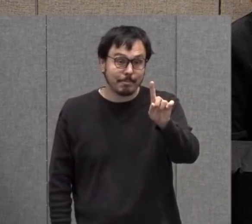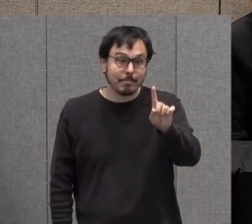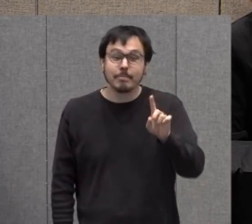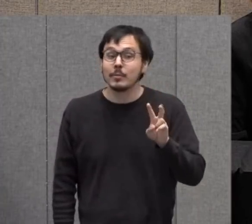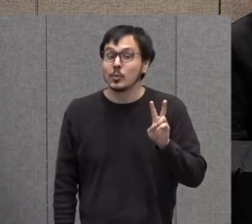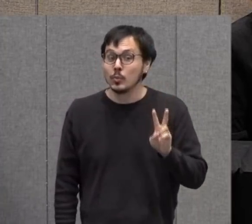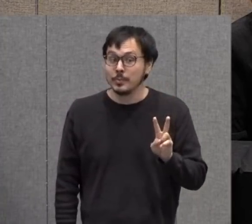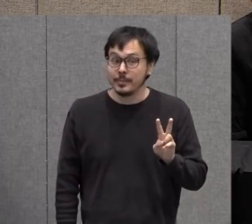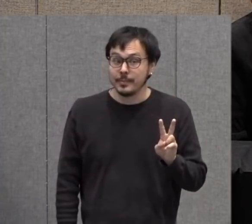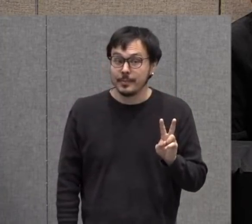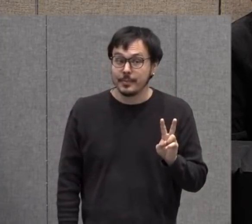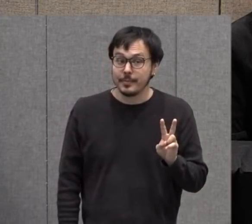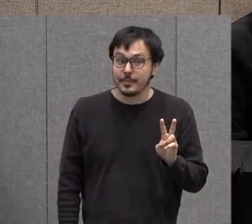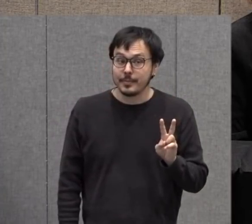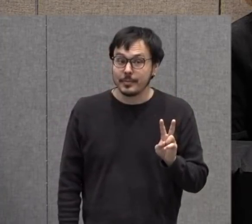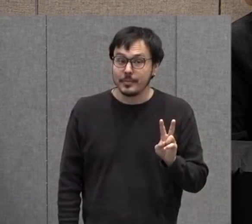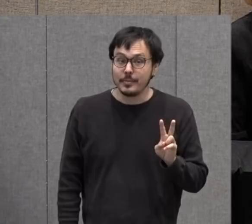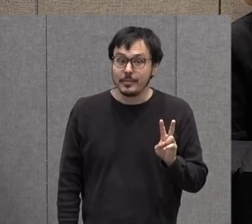2,